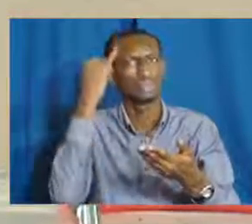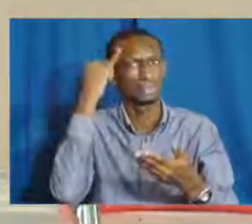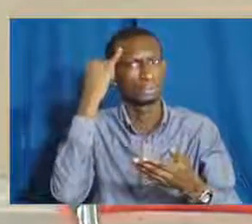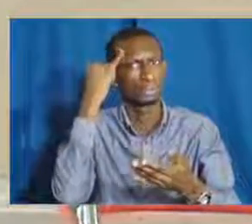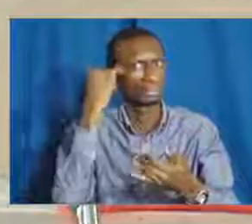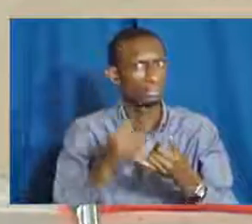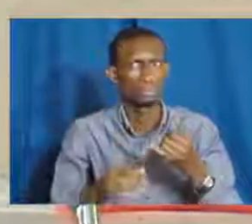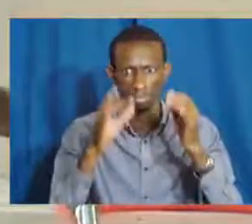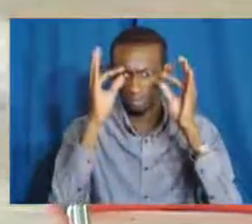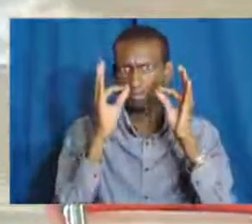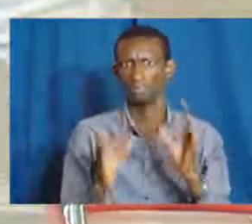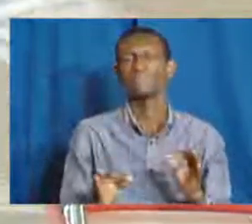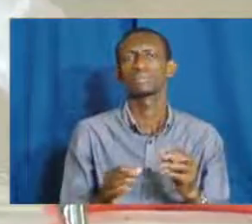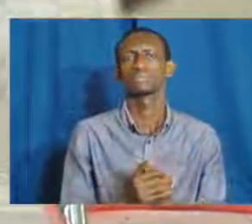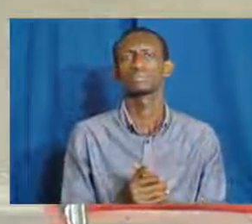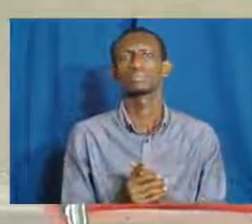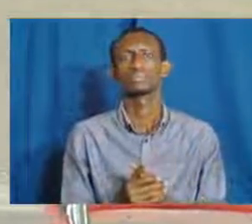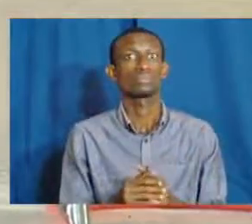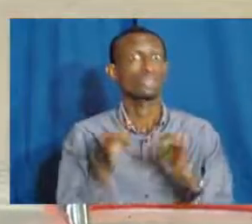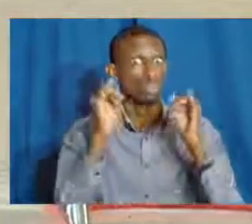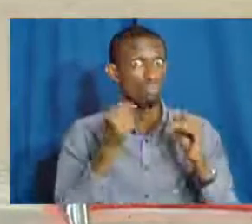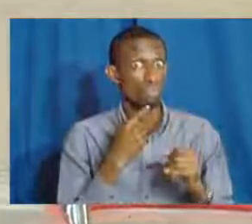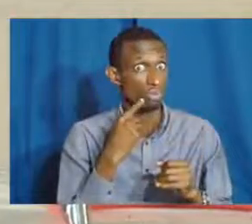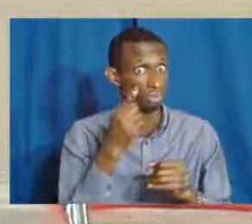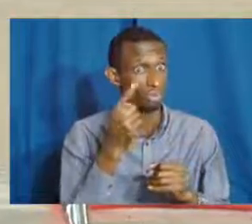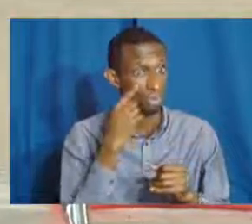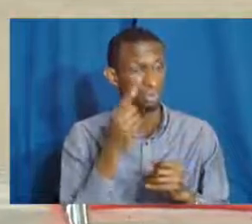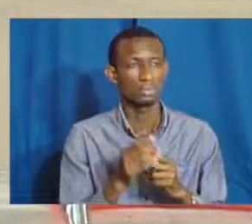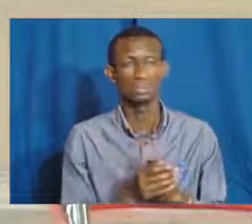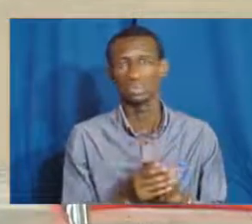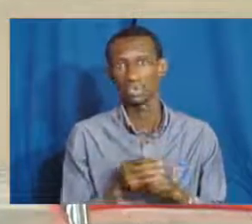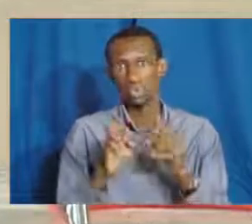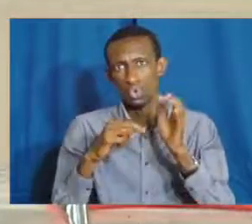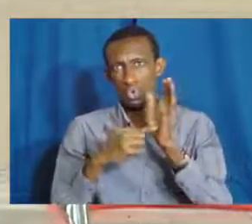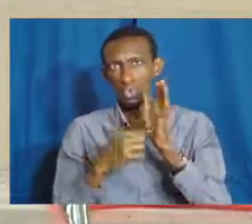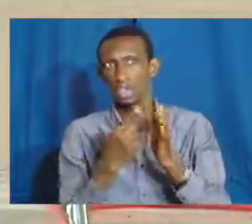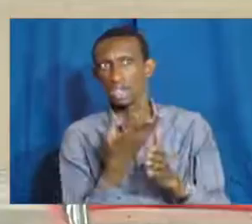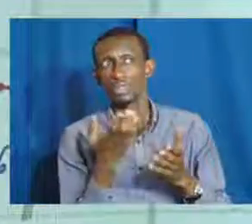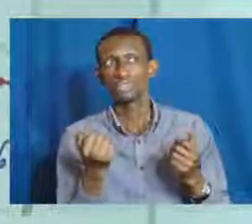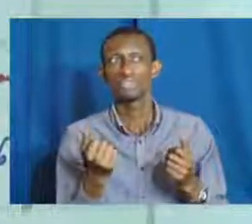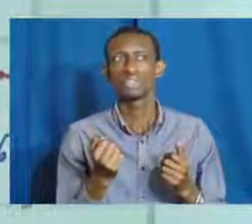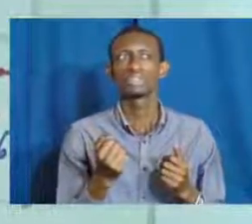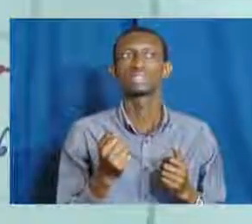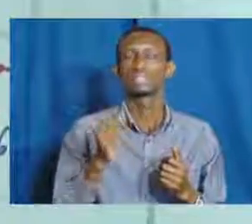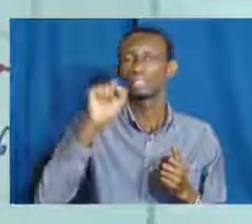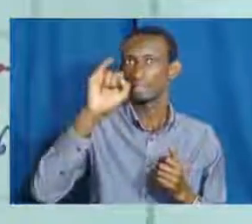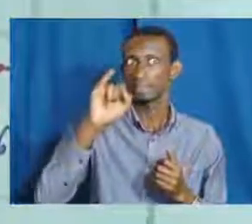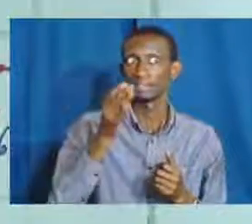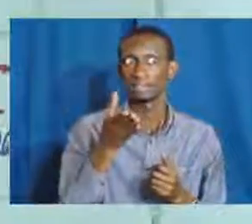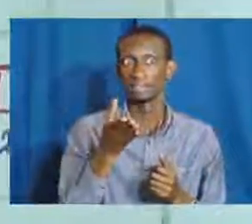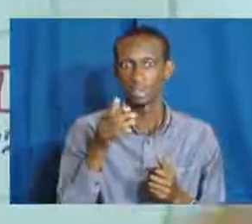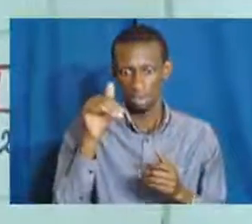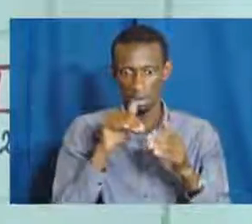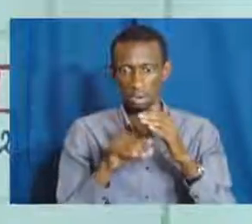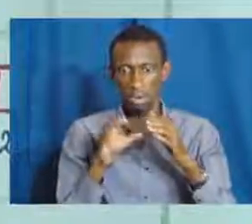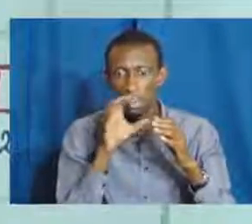you look at for example, if we have, here we have silicon, he left also a gap here, which was called, I